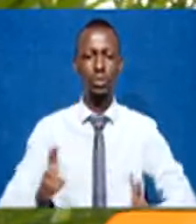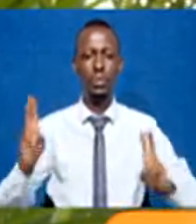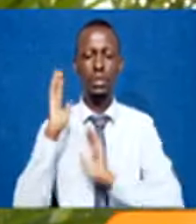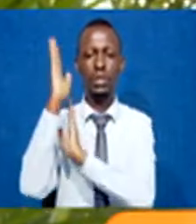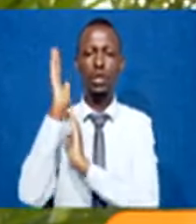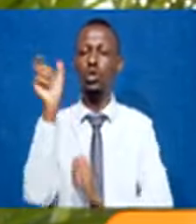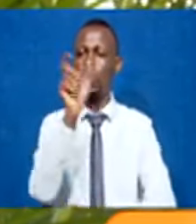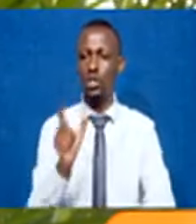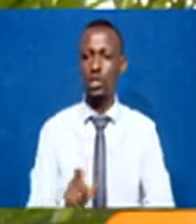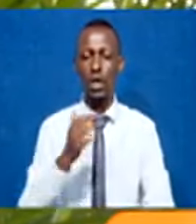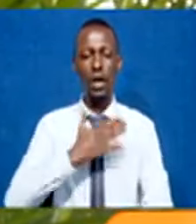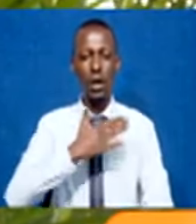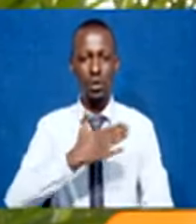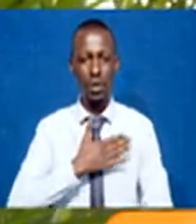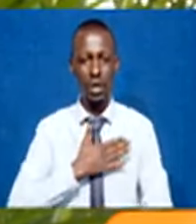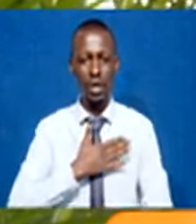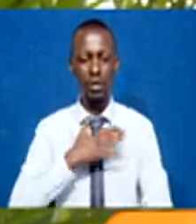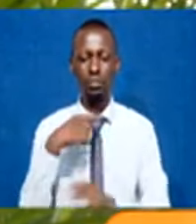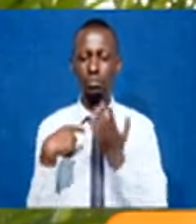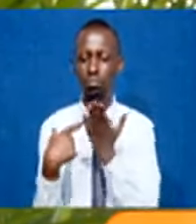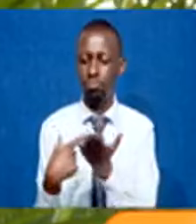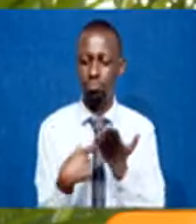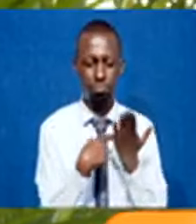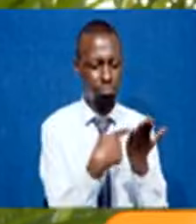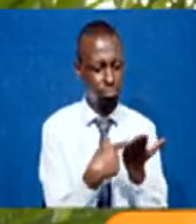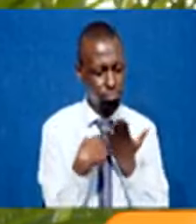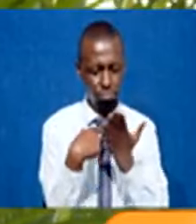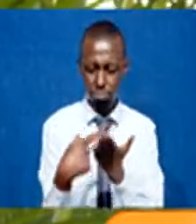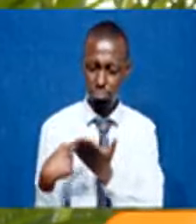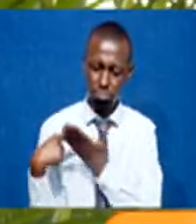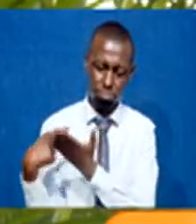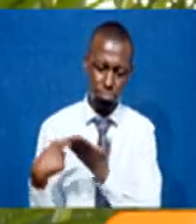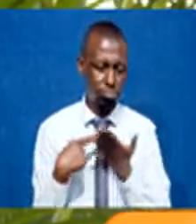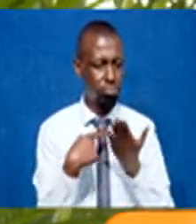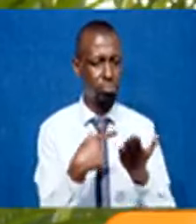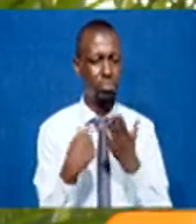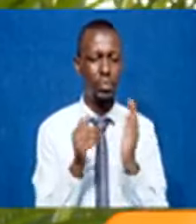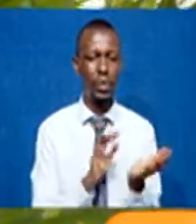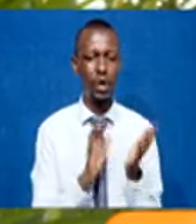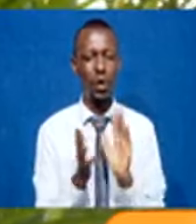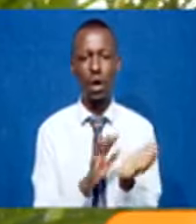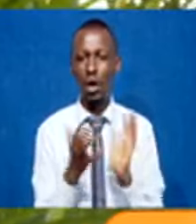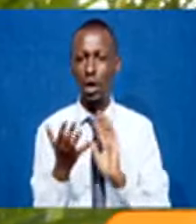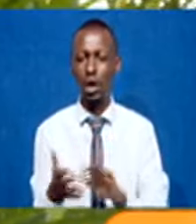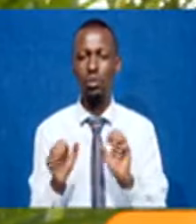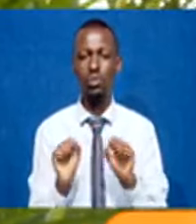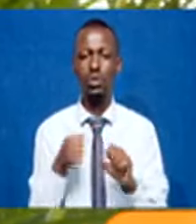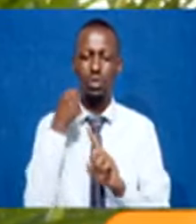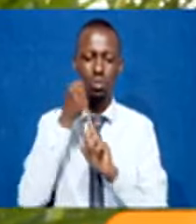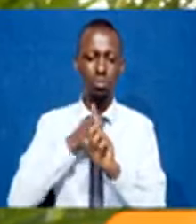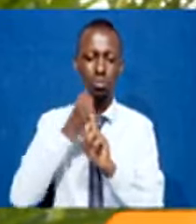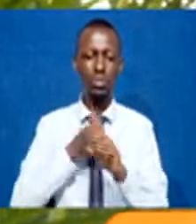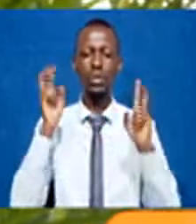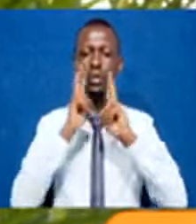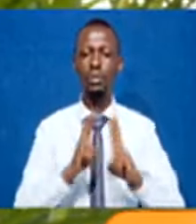region. We've been discussing, half of our discussion was focused on how we can sustain peace and security